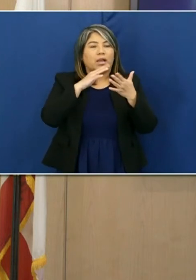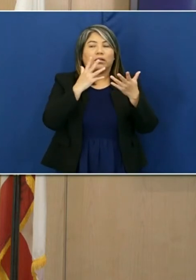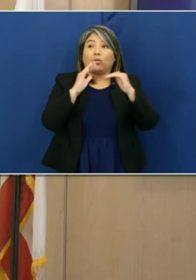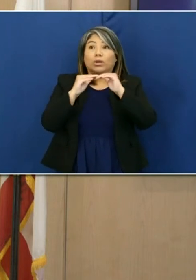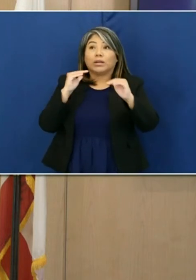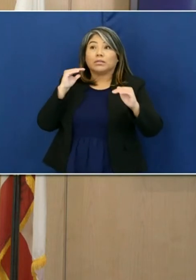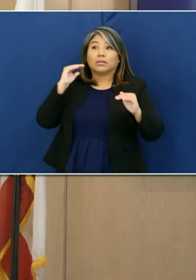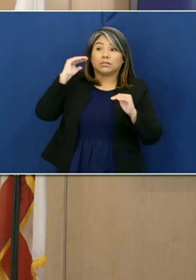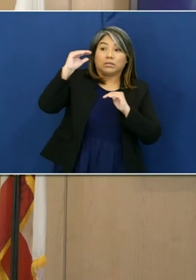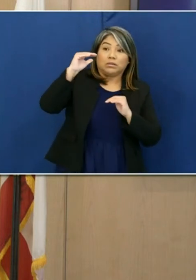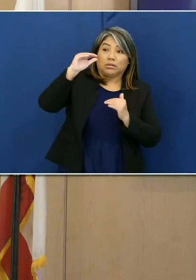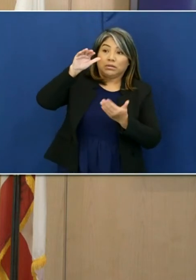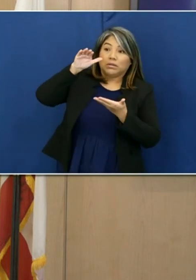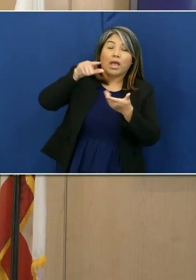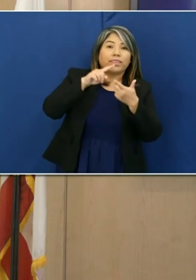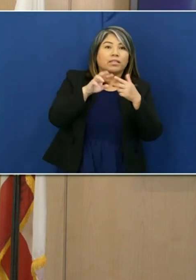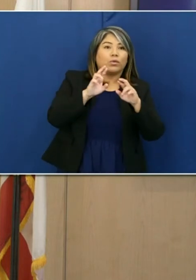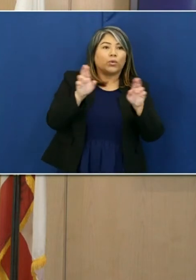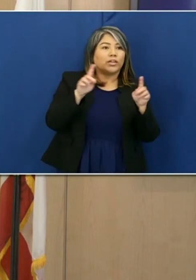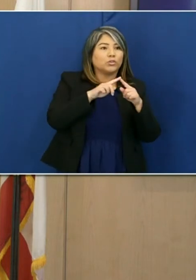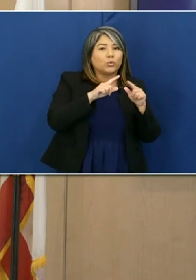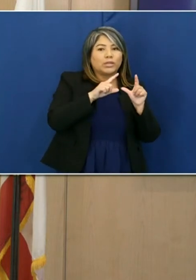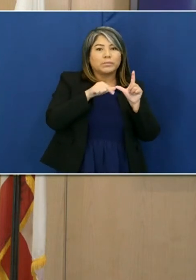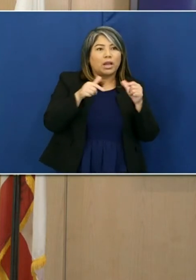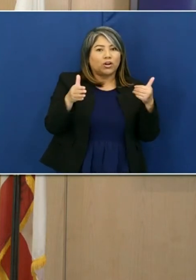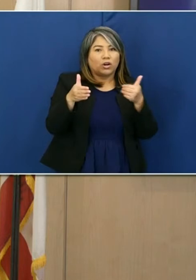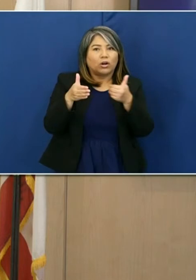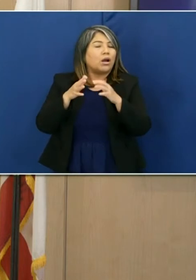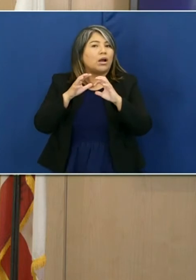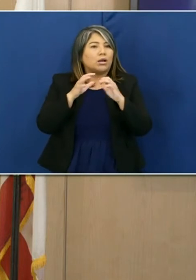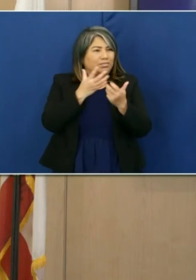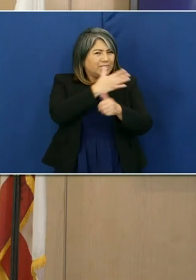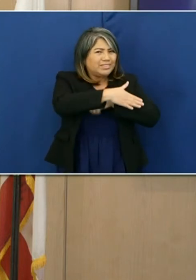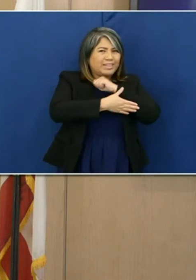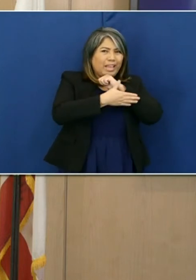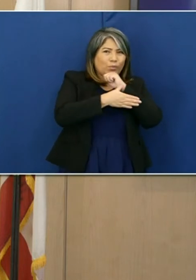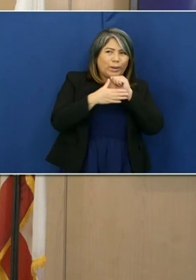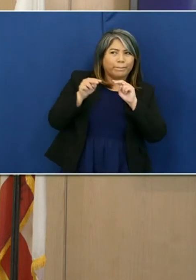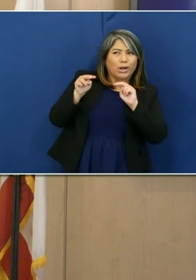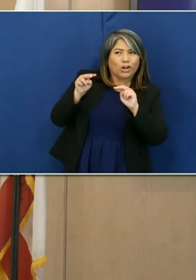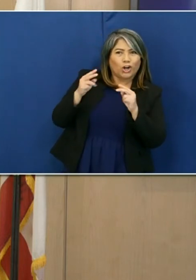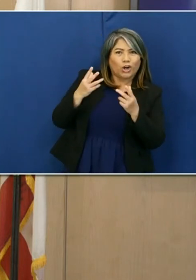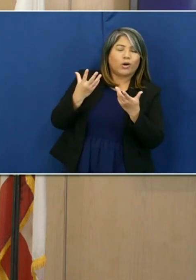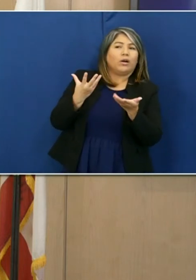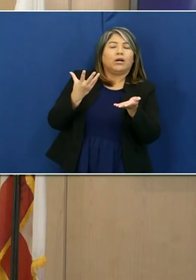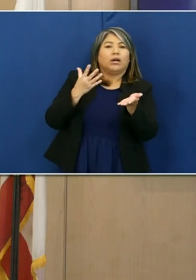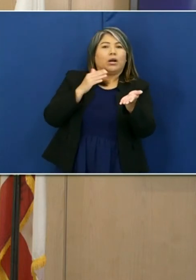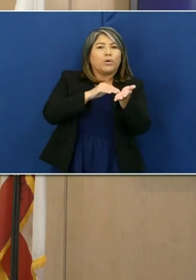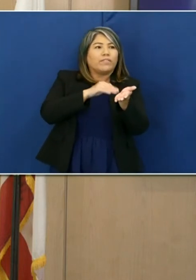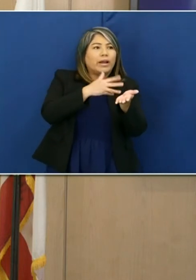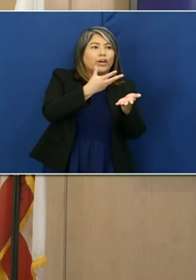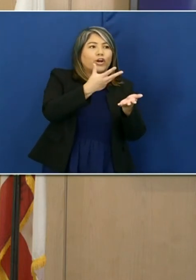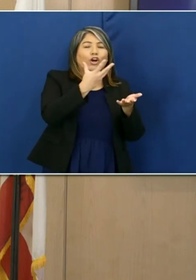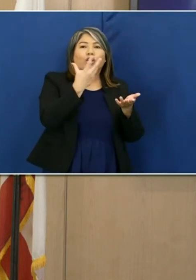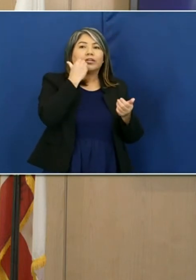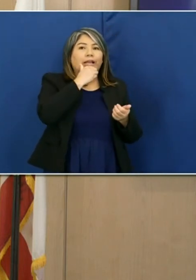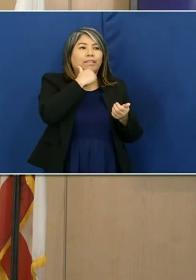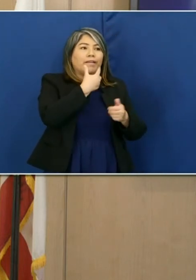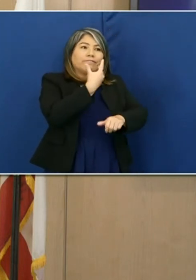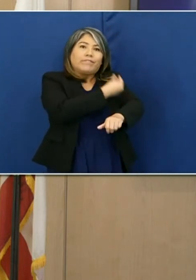of inventory that was set to expire? Does the county monitor providers' daily vaccination counts?